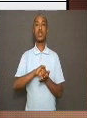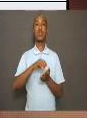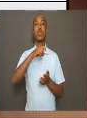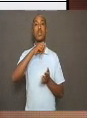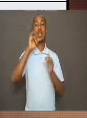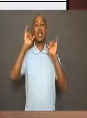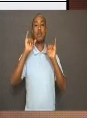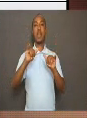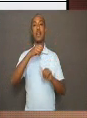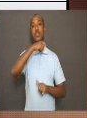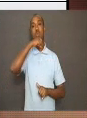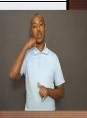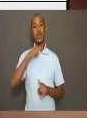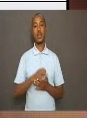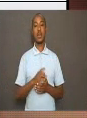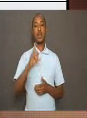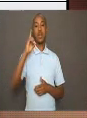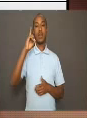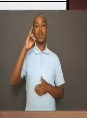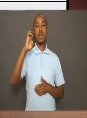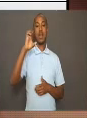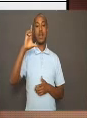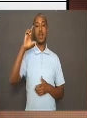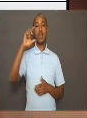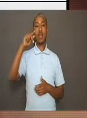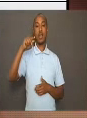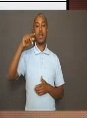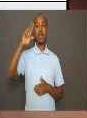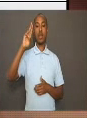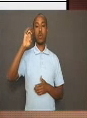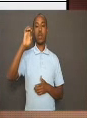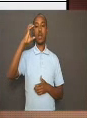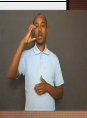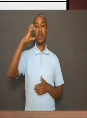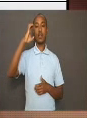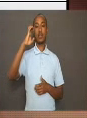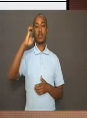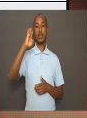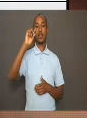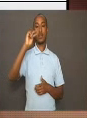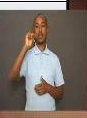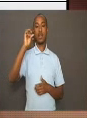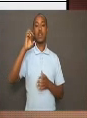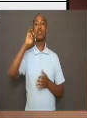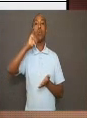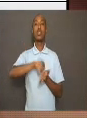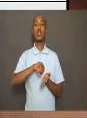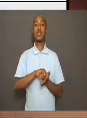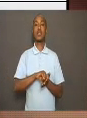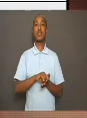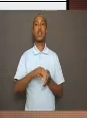solid. Deliquescent salts absorb water from the atmosphere to form a